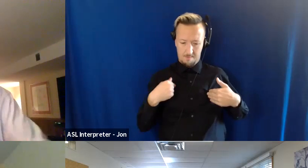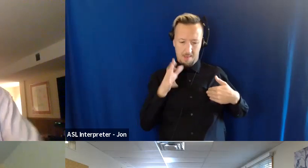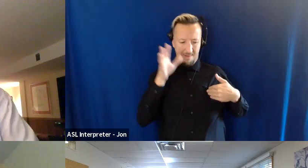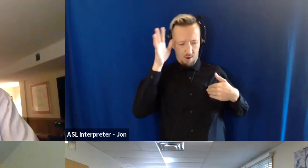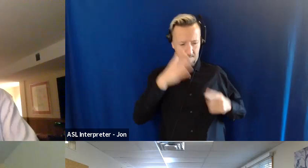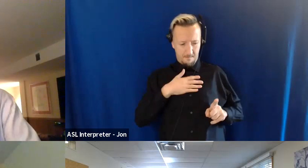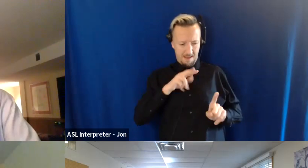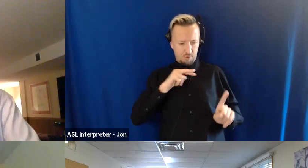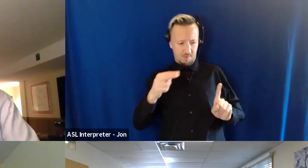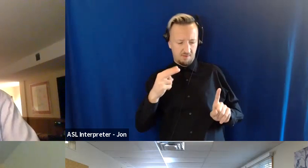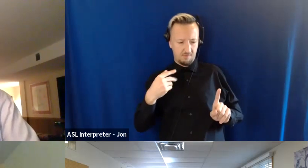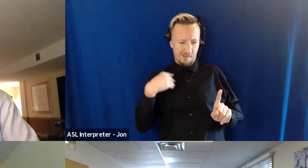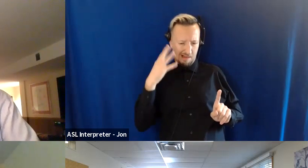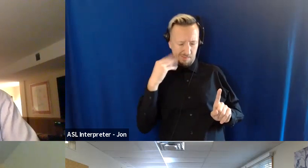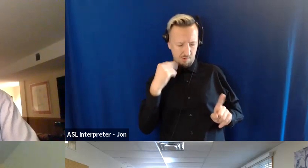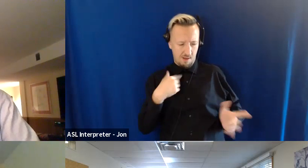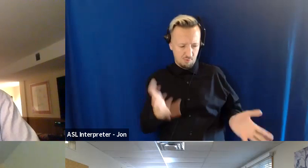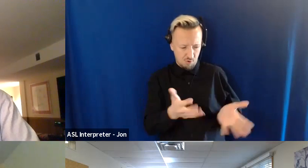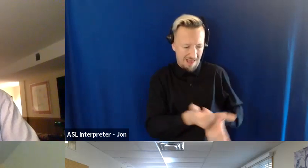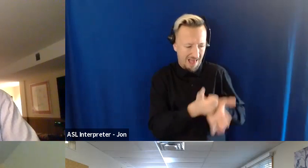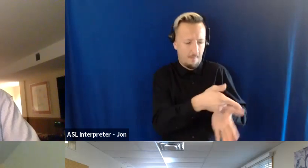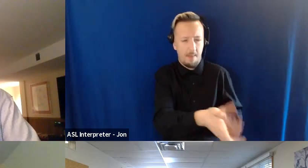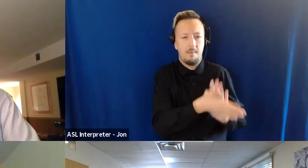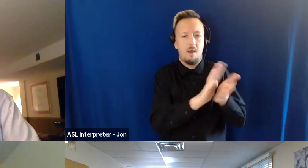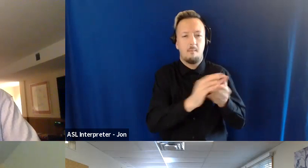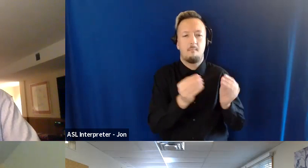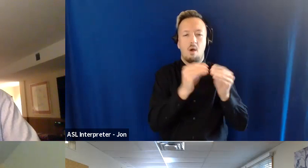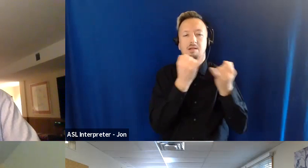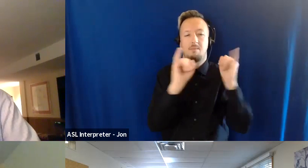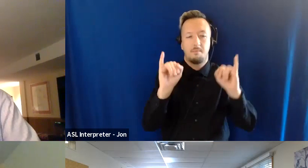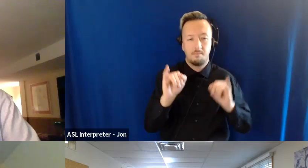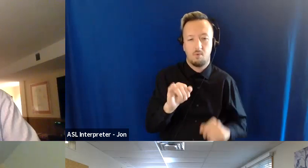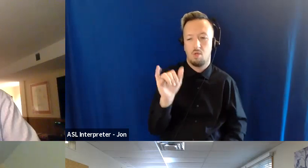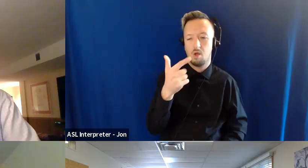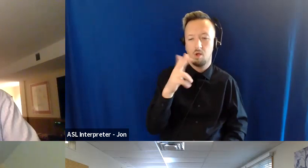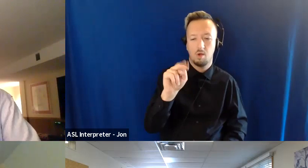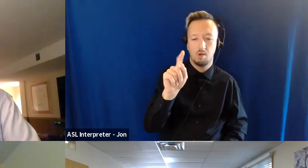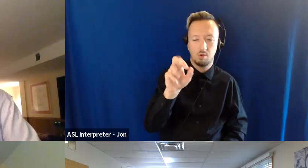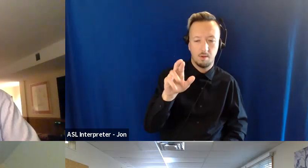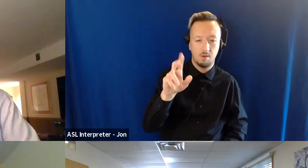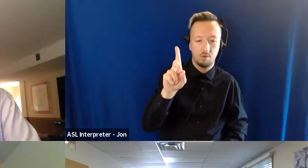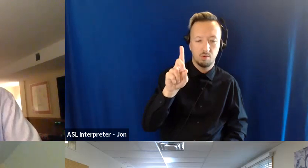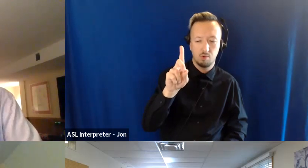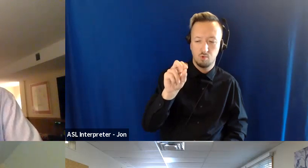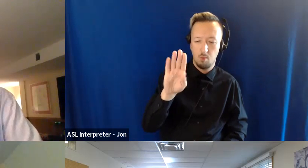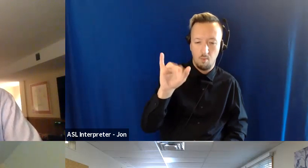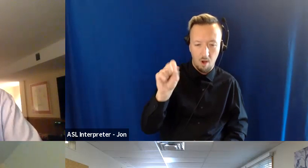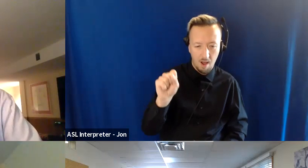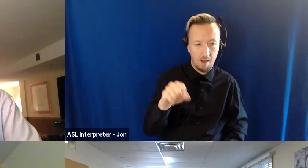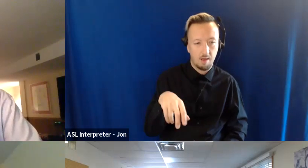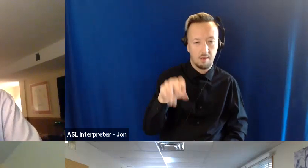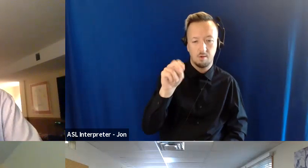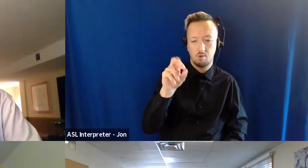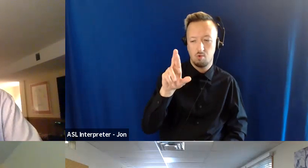to make those kind of choices and live those kind of lives. Folks like Gunnar Dibwad and Betty Pendler and Dolores Norley